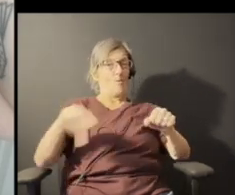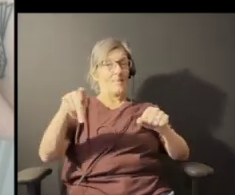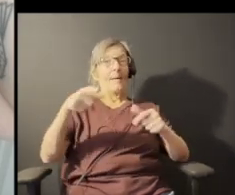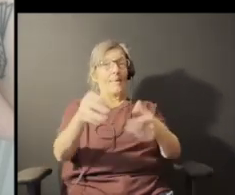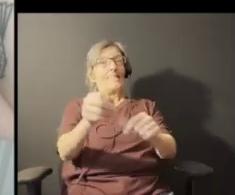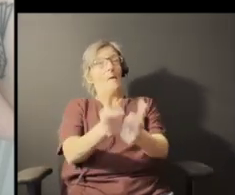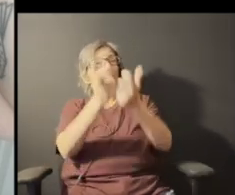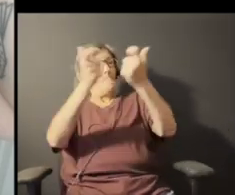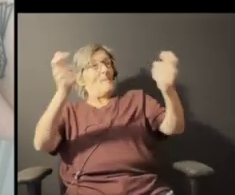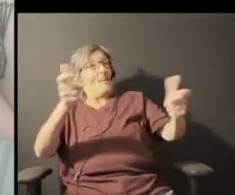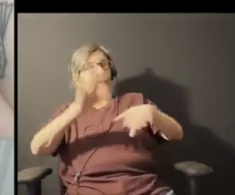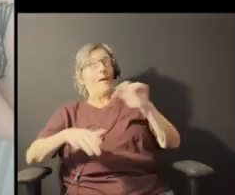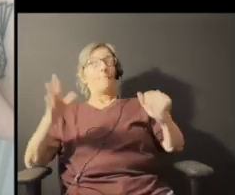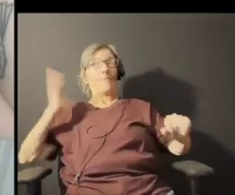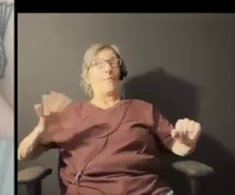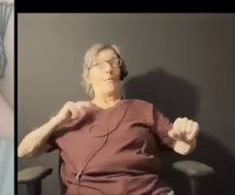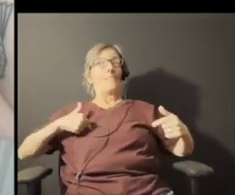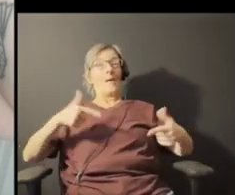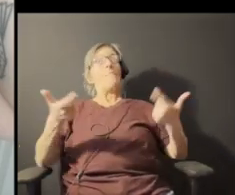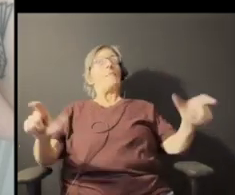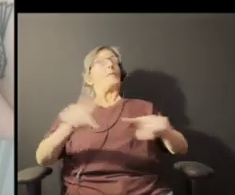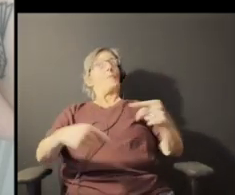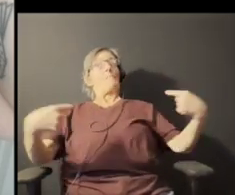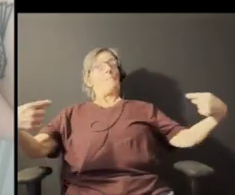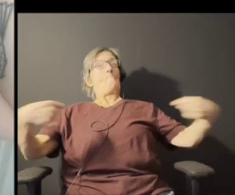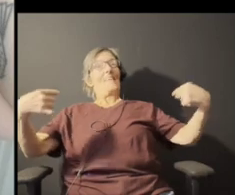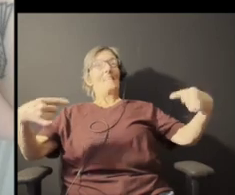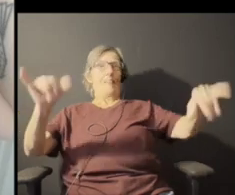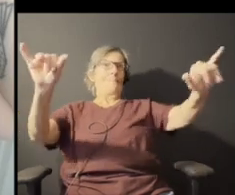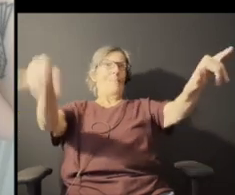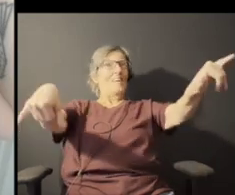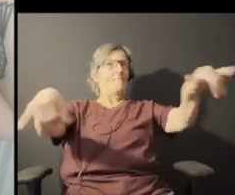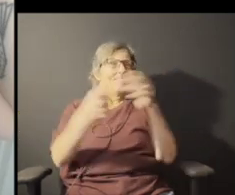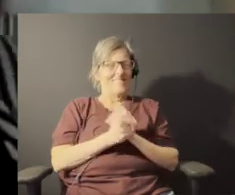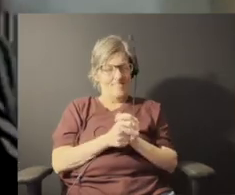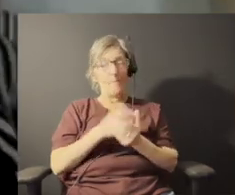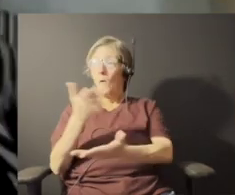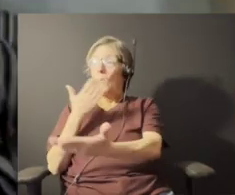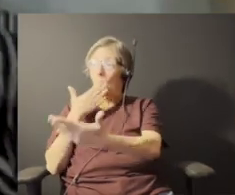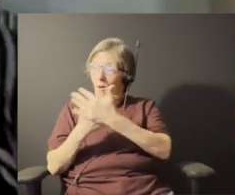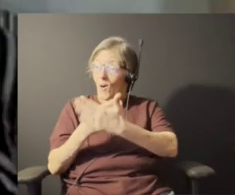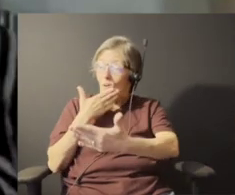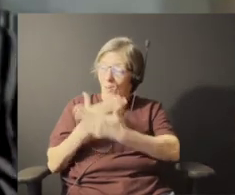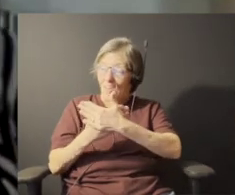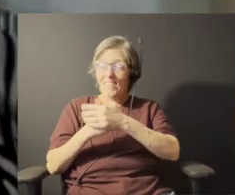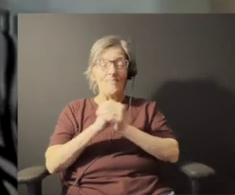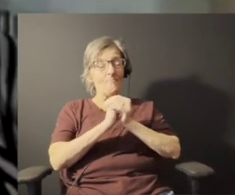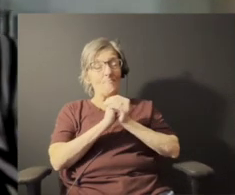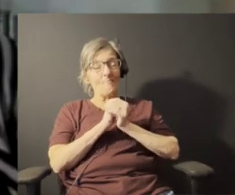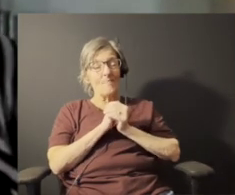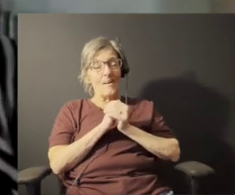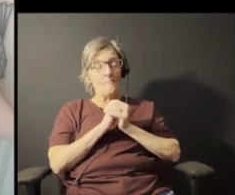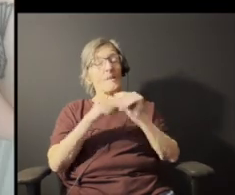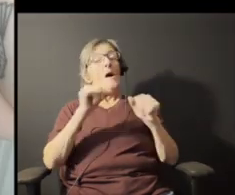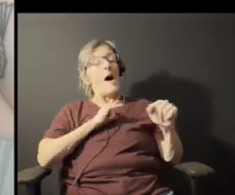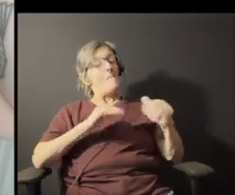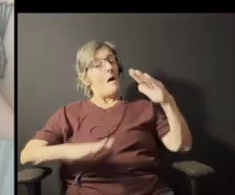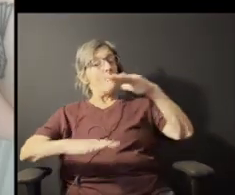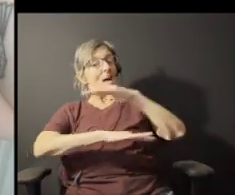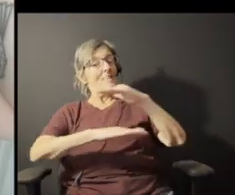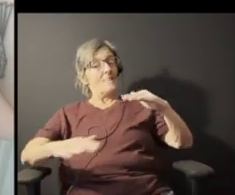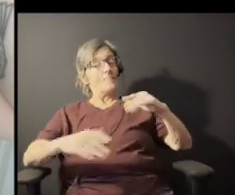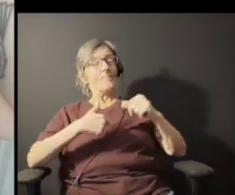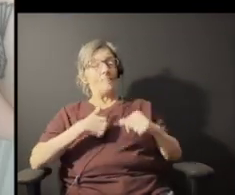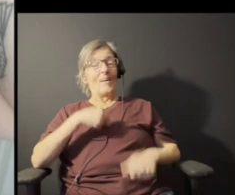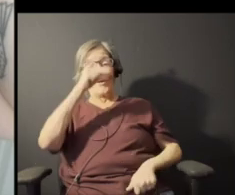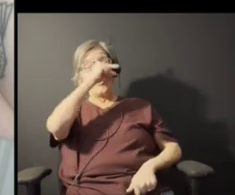than anywhere else I've lived. So it's big to me. Cool. That's good. And so I basically